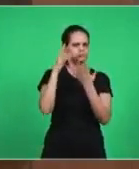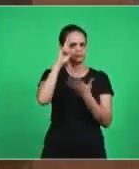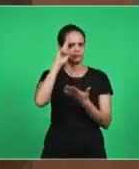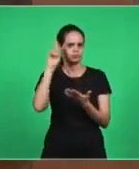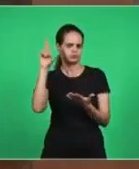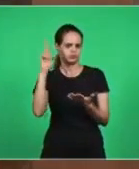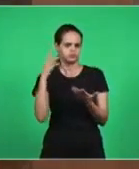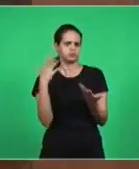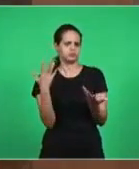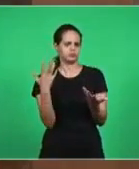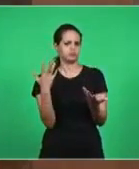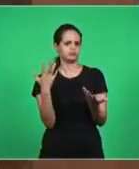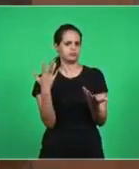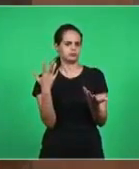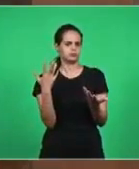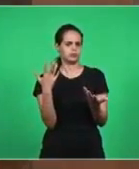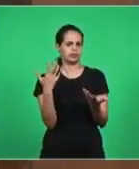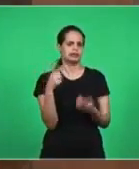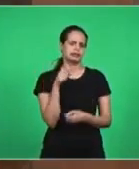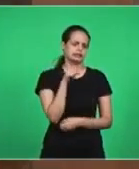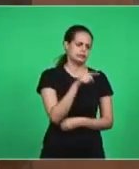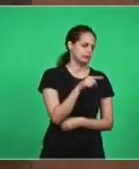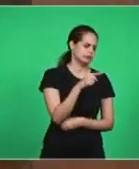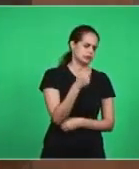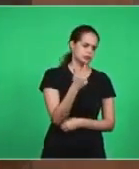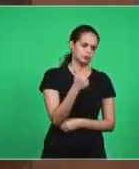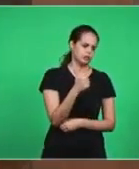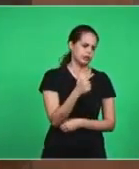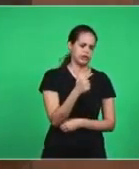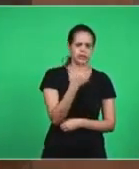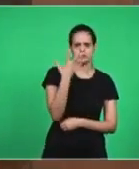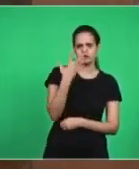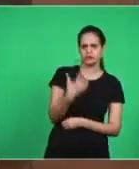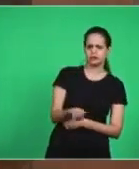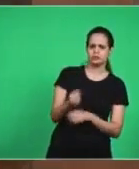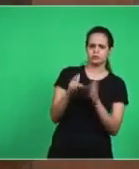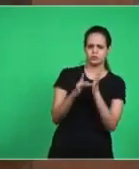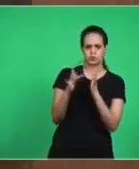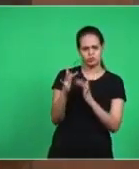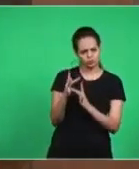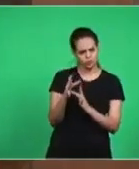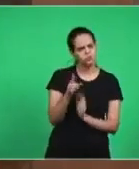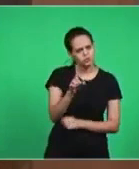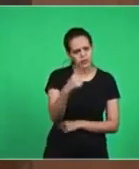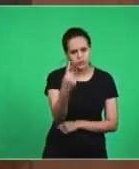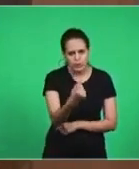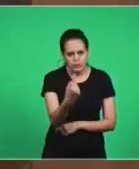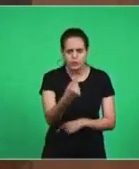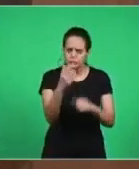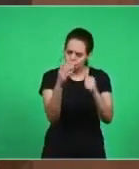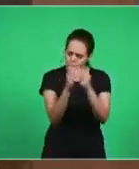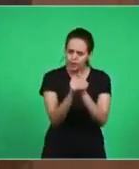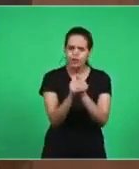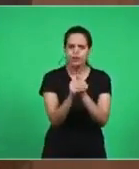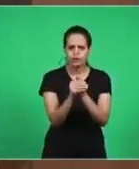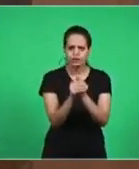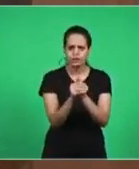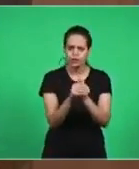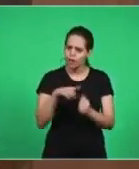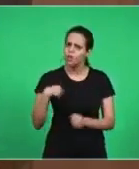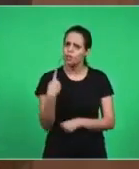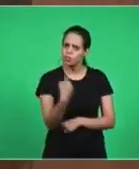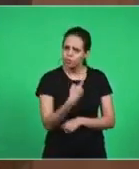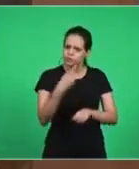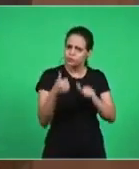need of the people around the world, the conversion that they need to have. So don't worry about it. We're going to count on